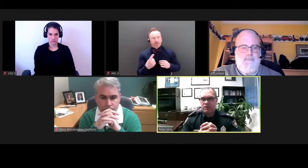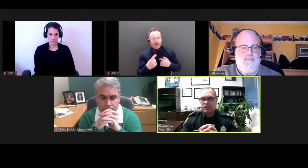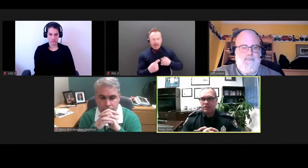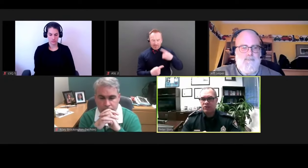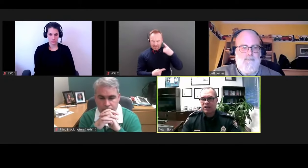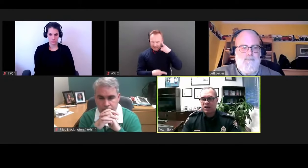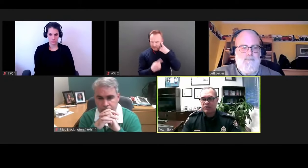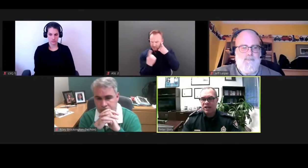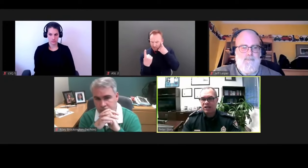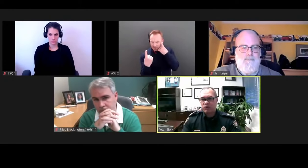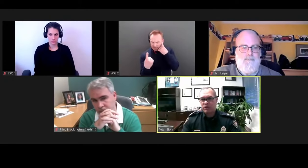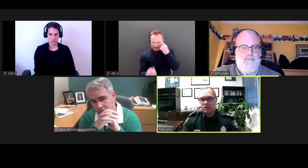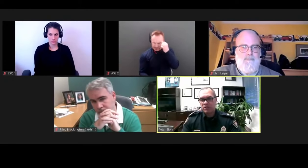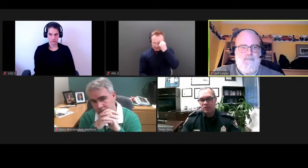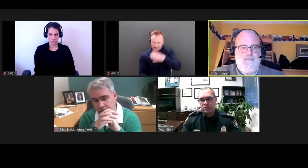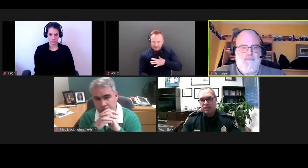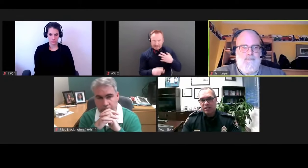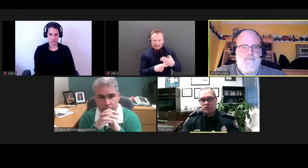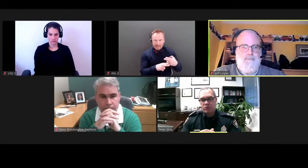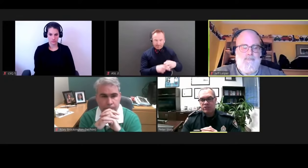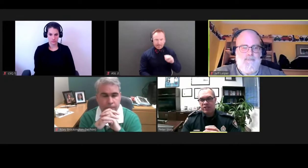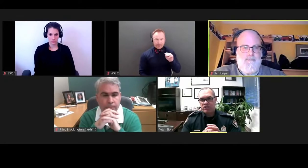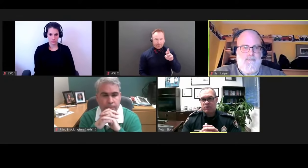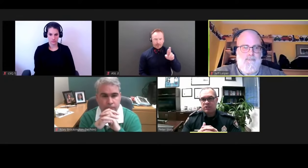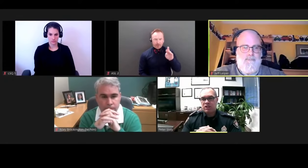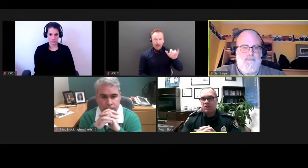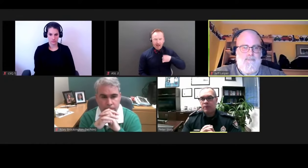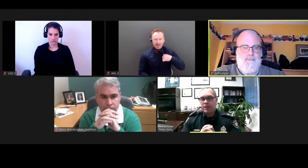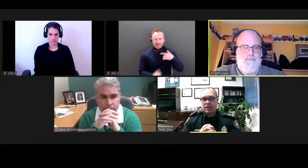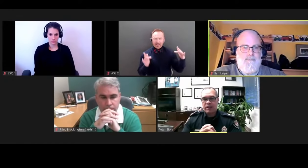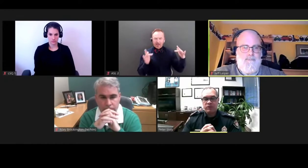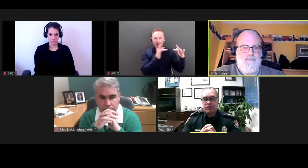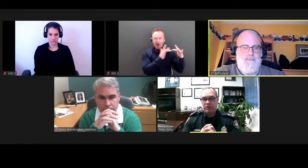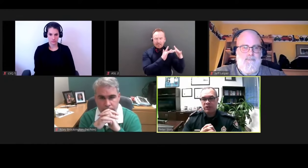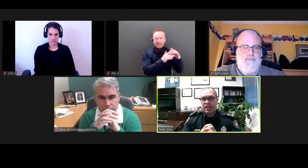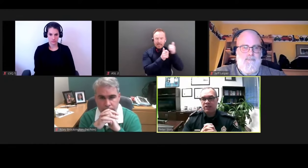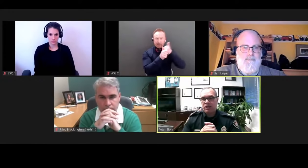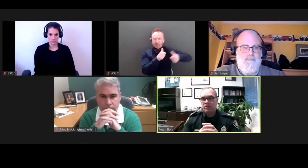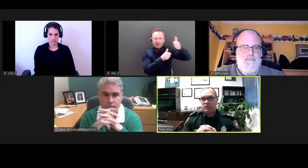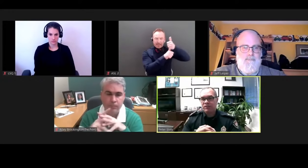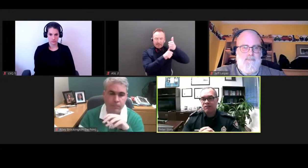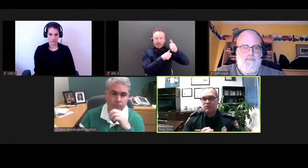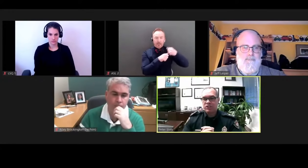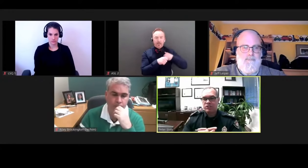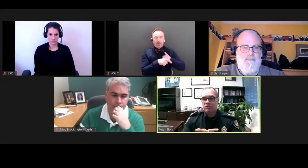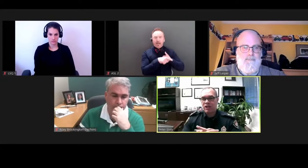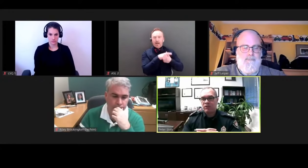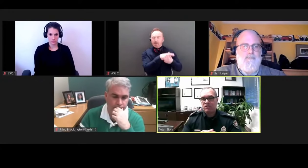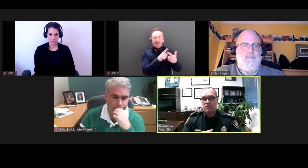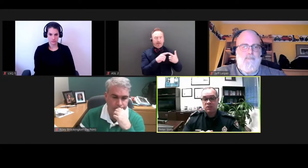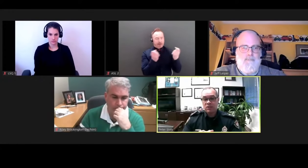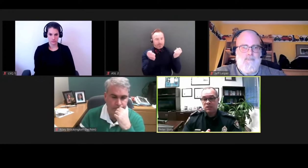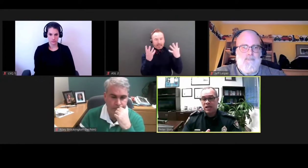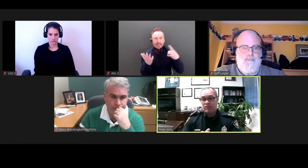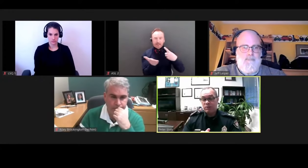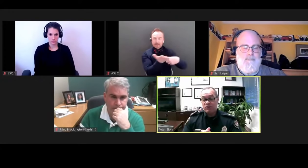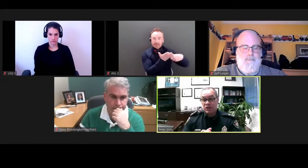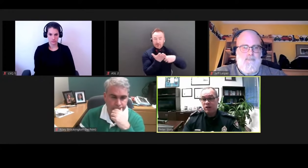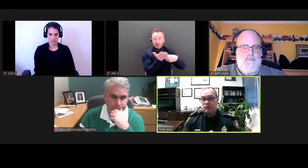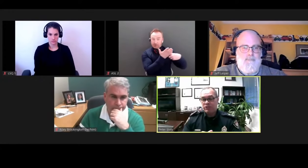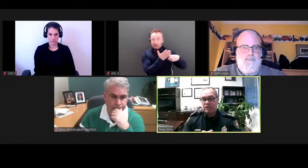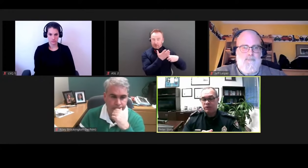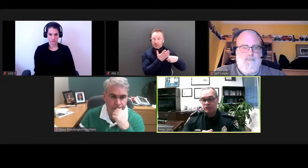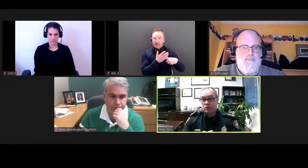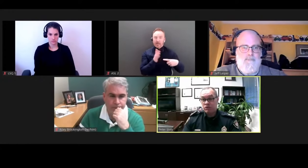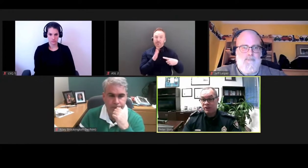been in direct contact with Superintendent Jamie Dunlop and have literally had hundreds of conversations around this. They've been very